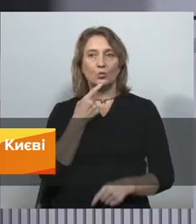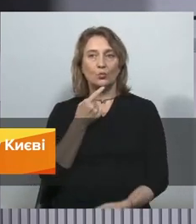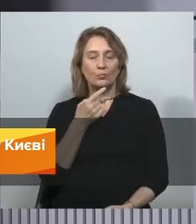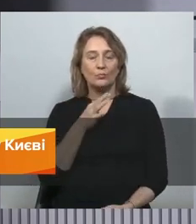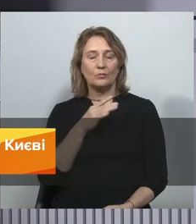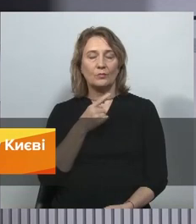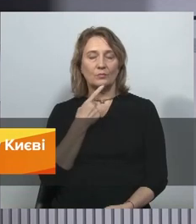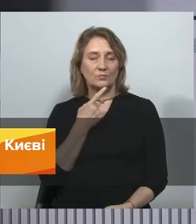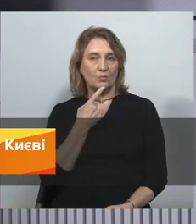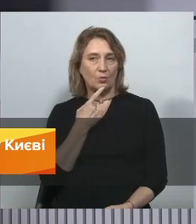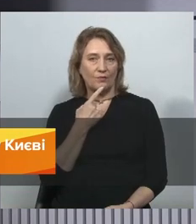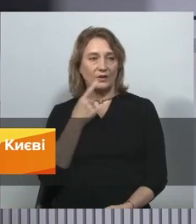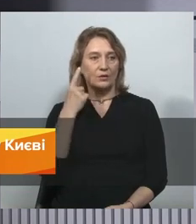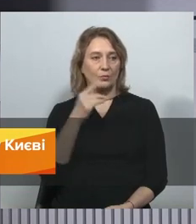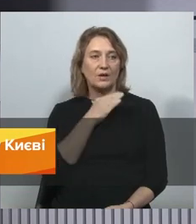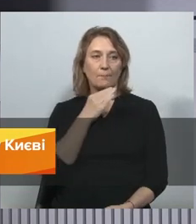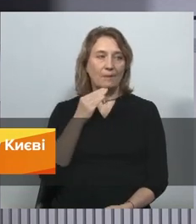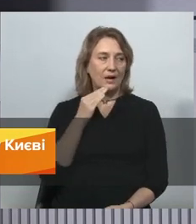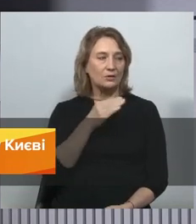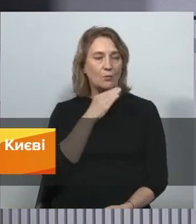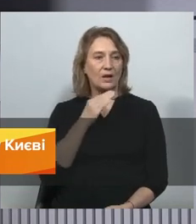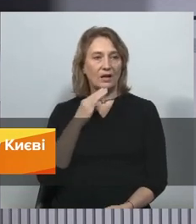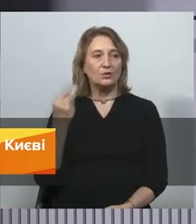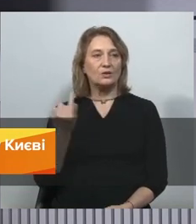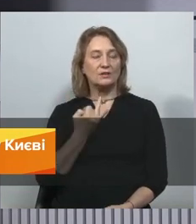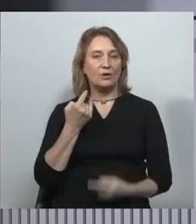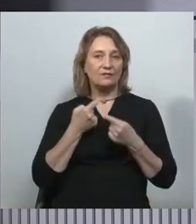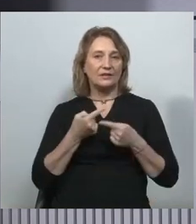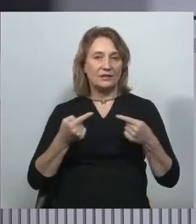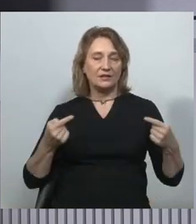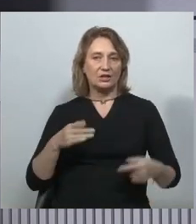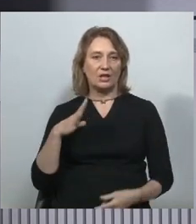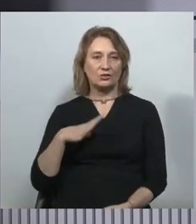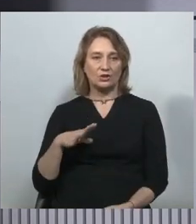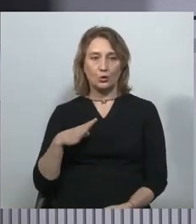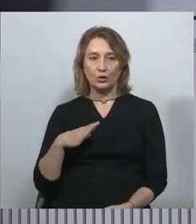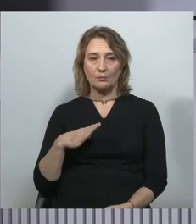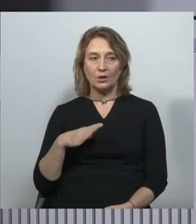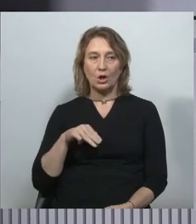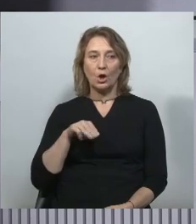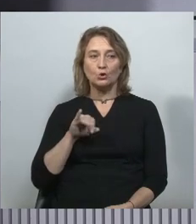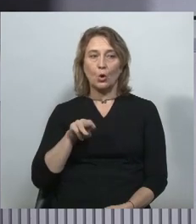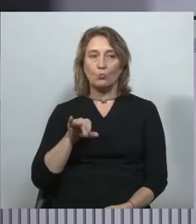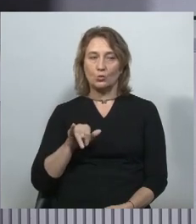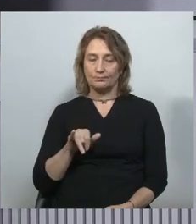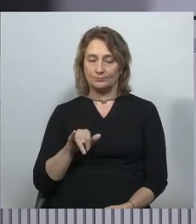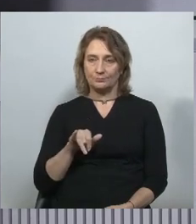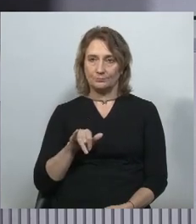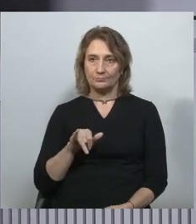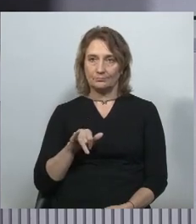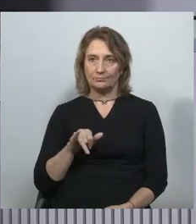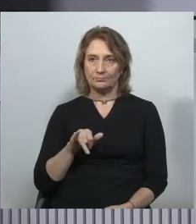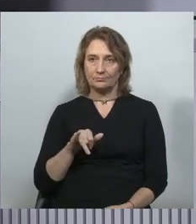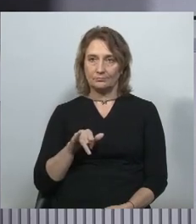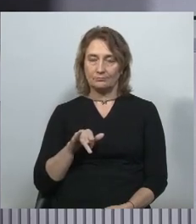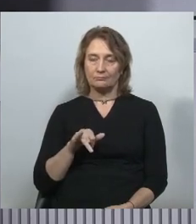training or gamification can be one of those ideas. We can give it a try, but more new and interesting things will